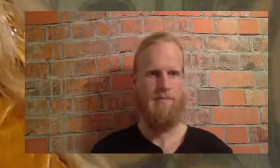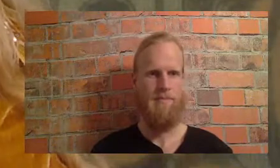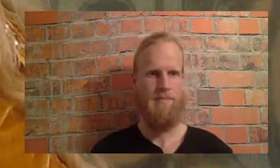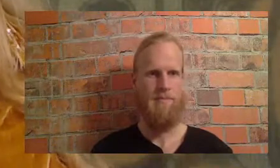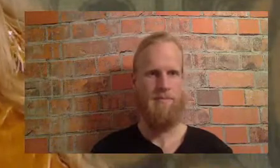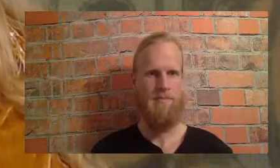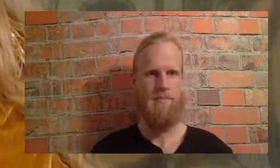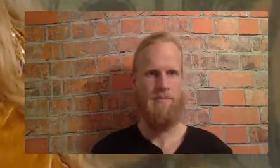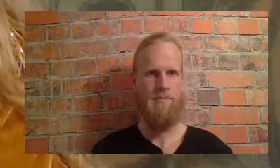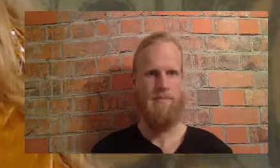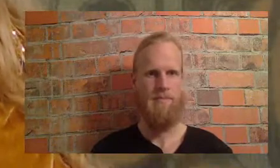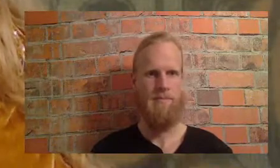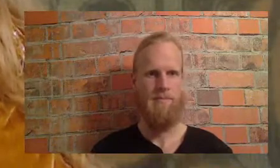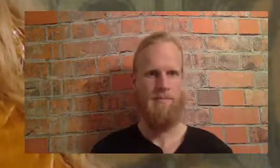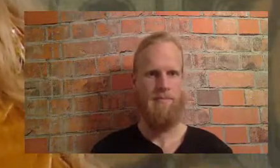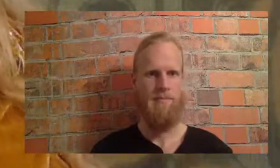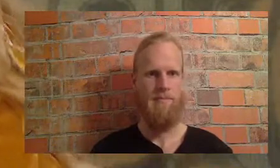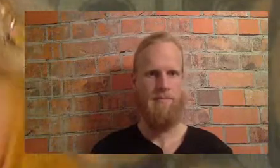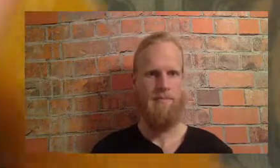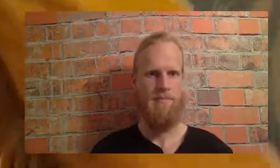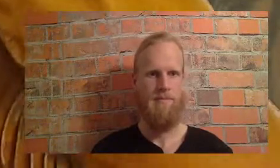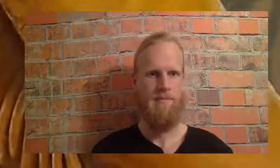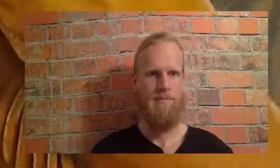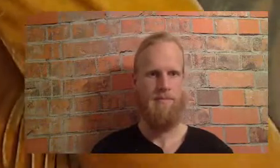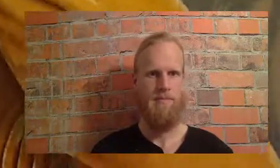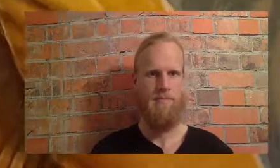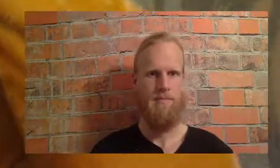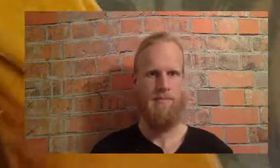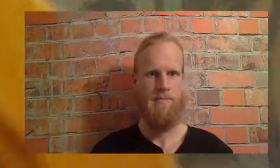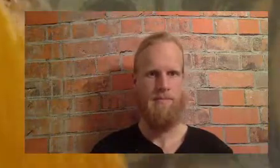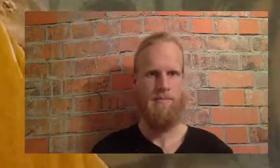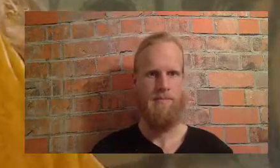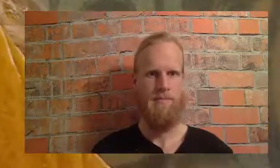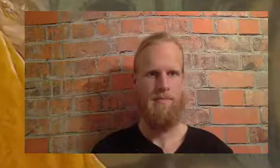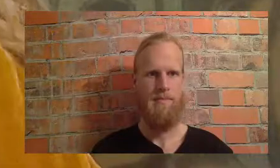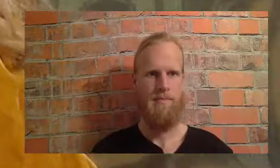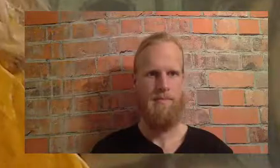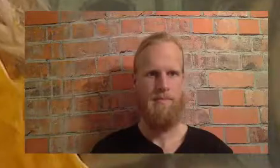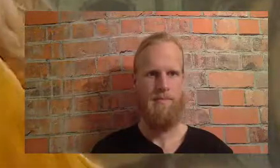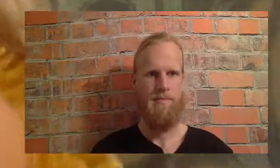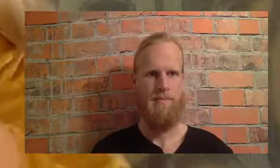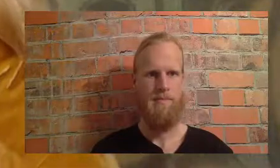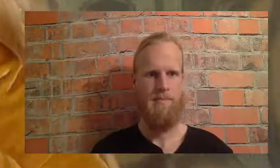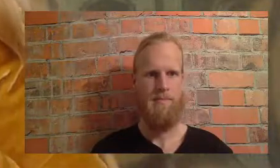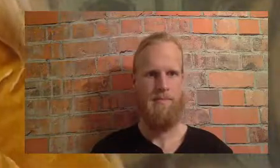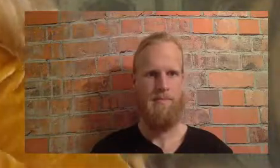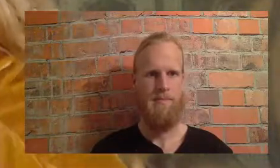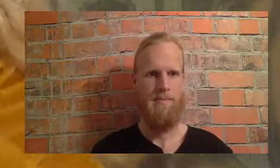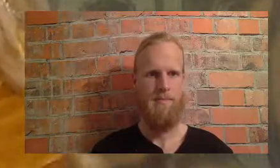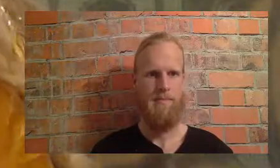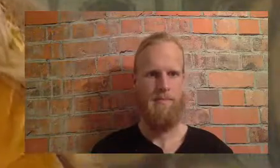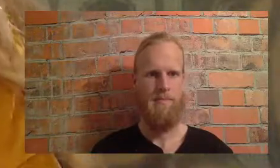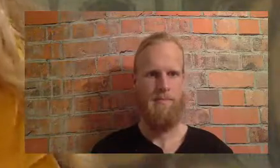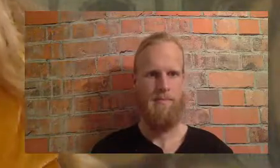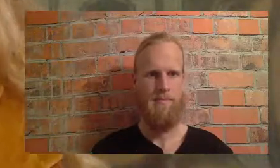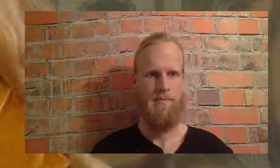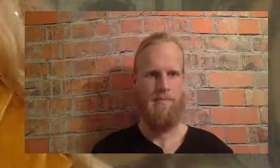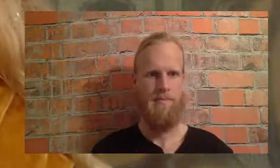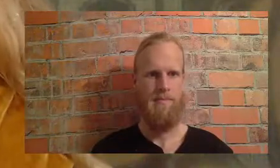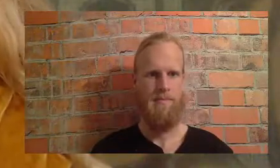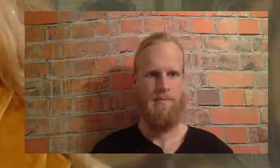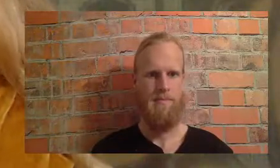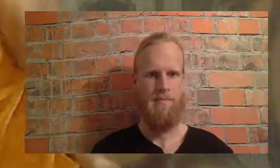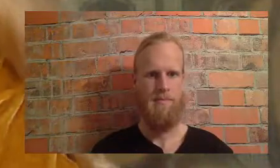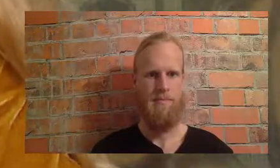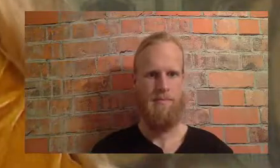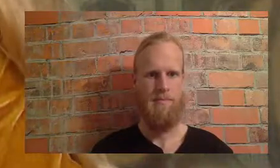and a half of positive affirmations where you're tapping and saying these beautiful positive things to yourself. Now, I'm going to warn you that that download